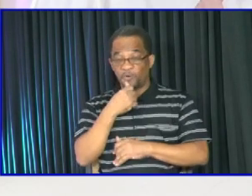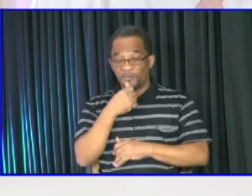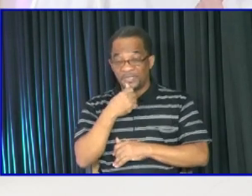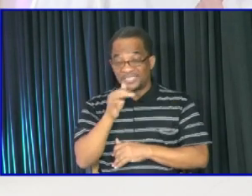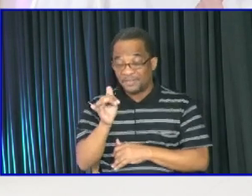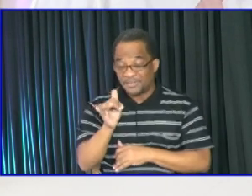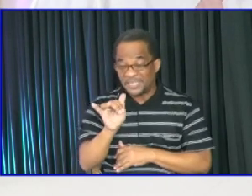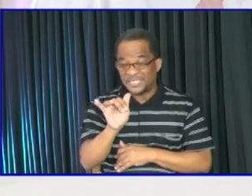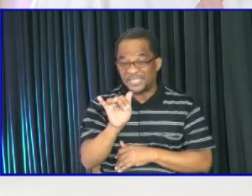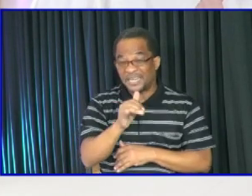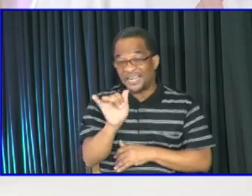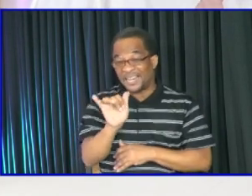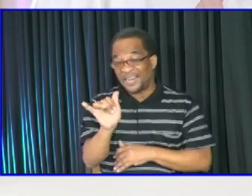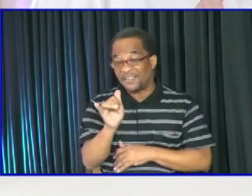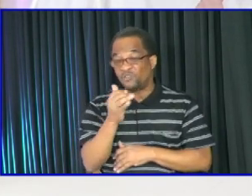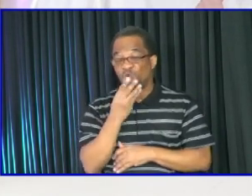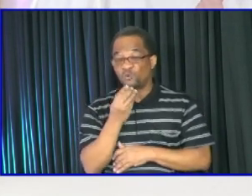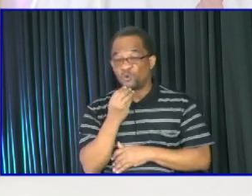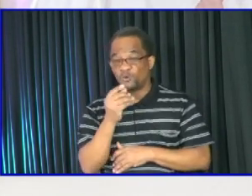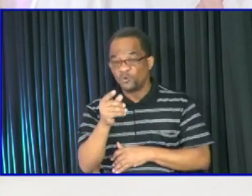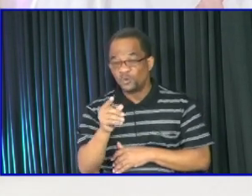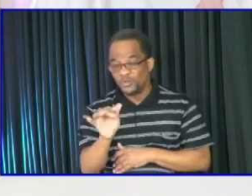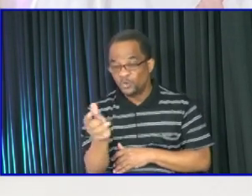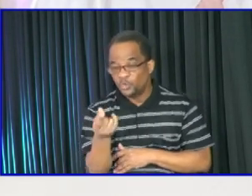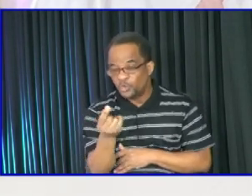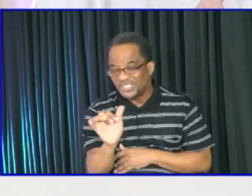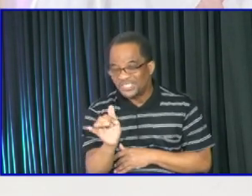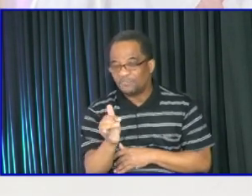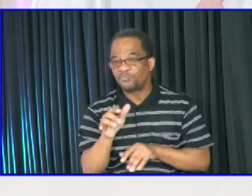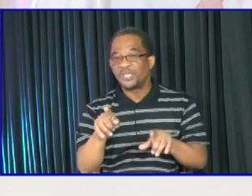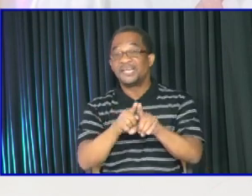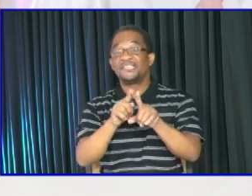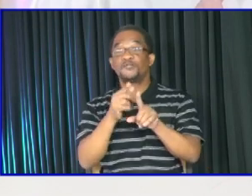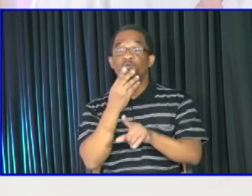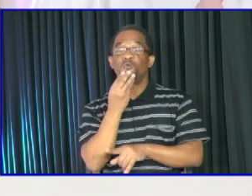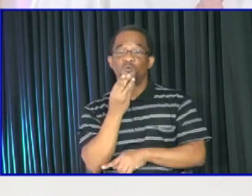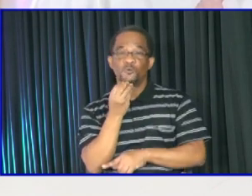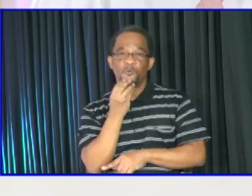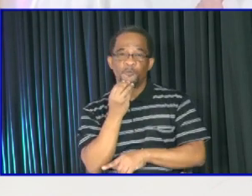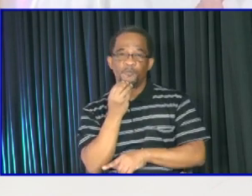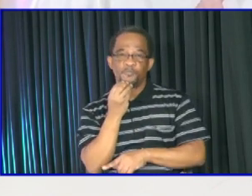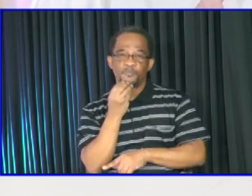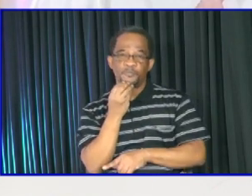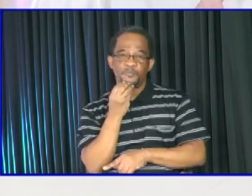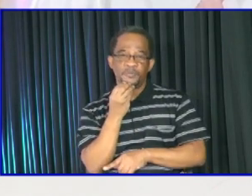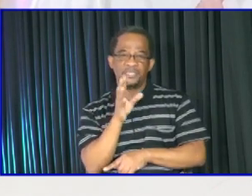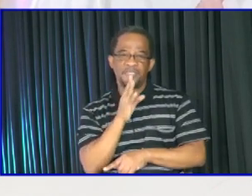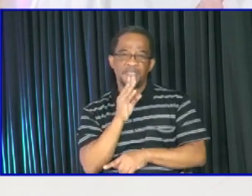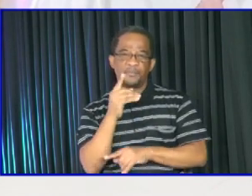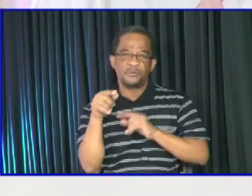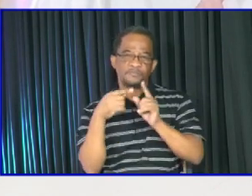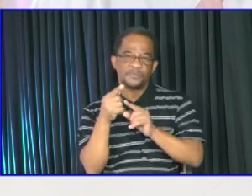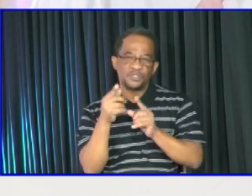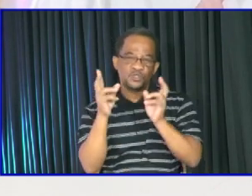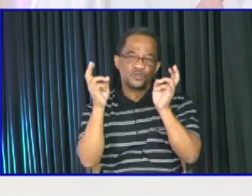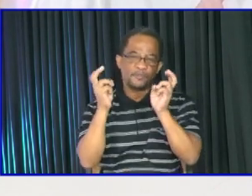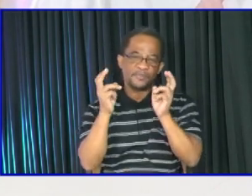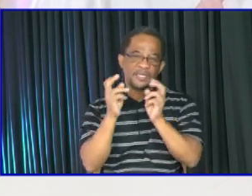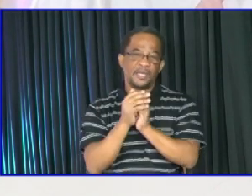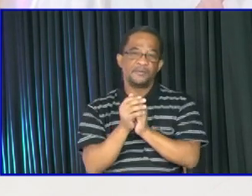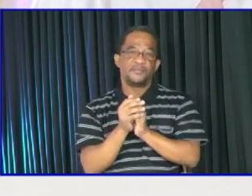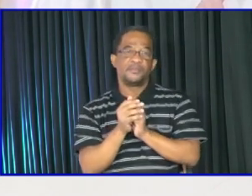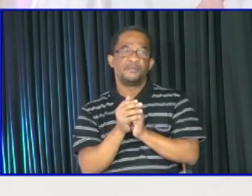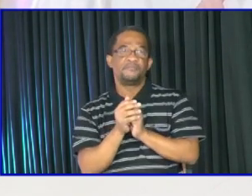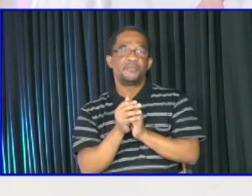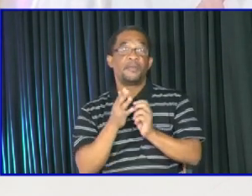Jews, you are rejecting Jesus at this time? We're talking about life's greatest question. My beloved brothers